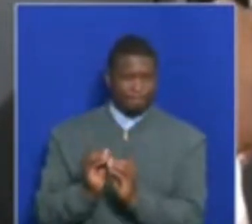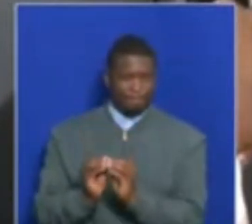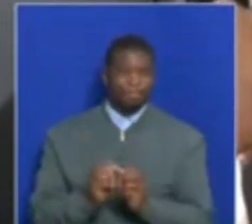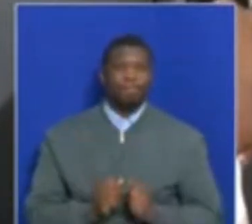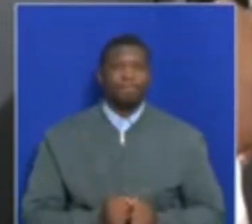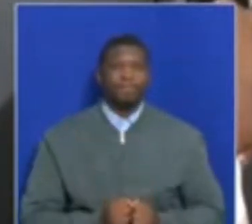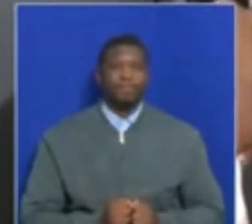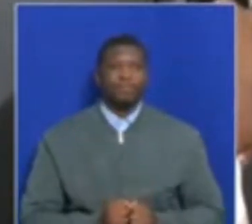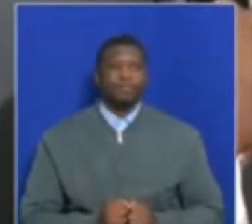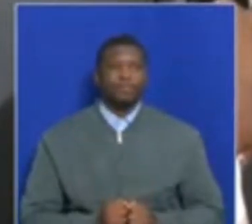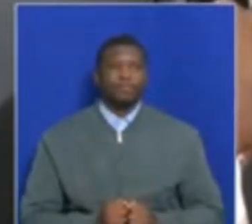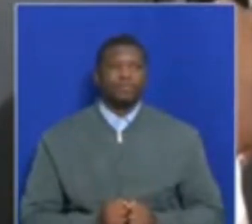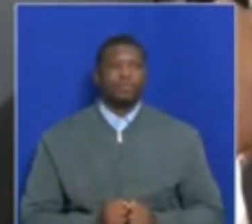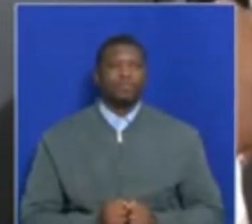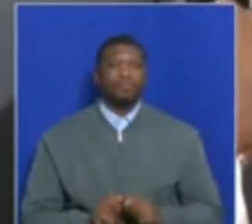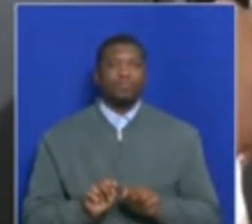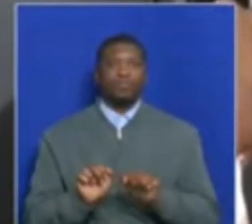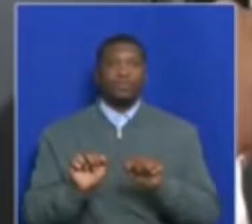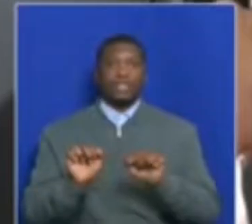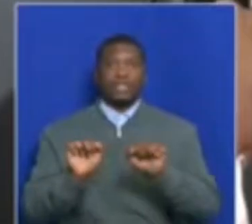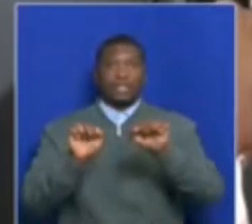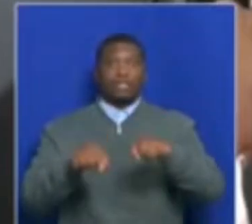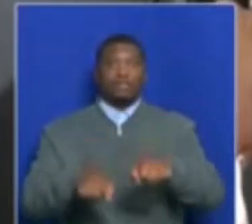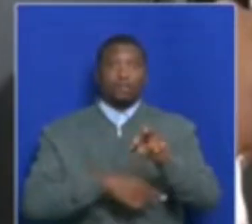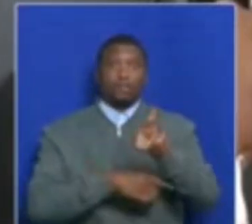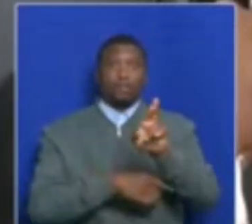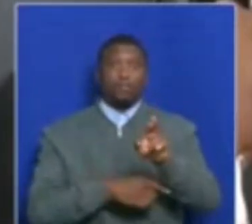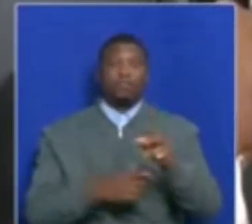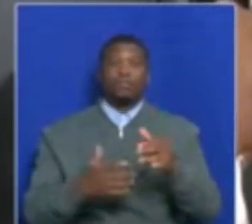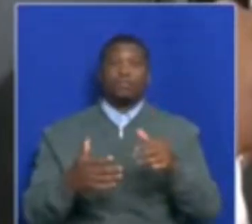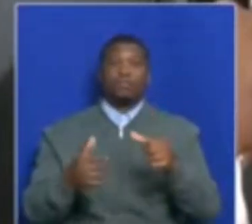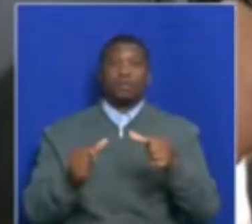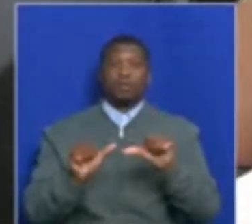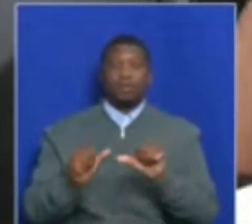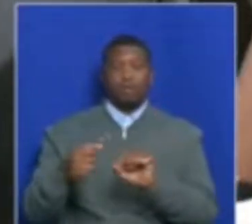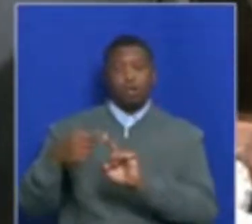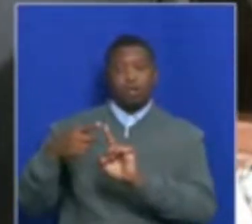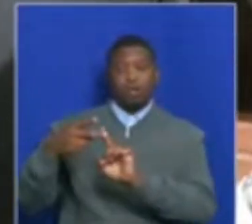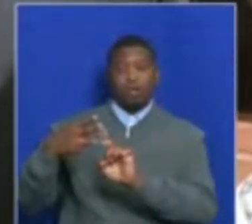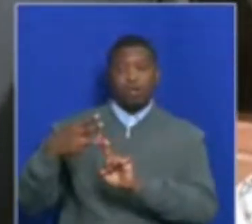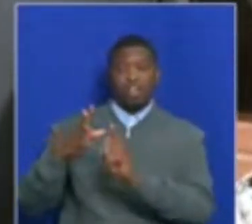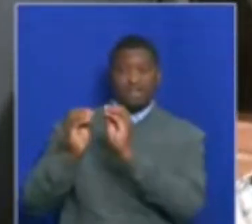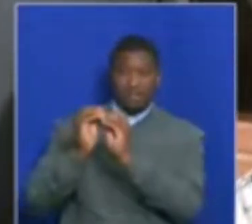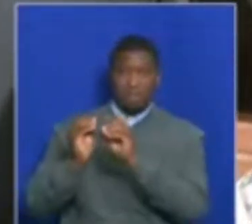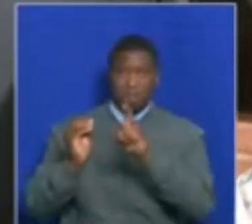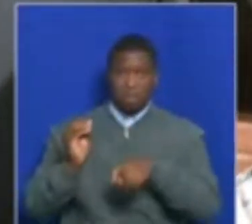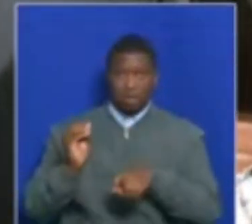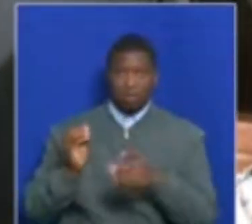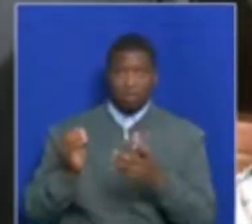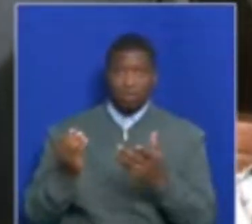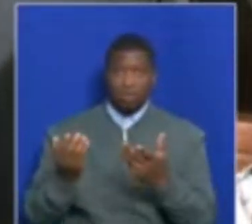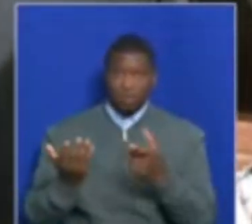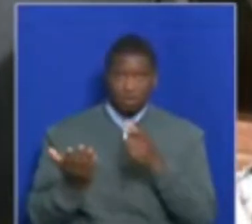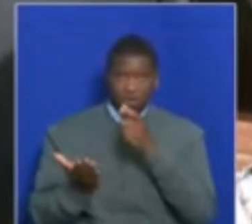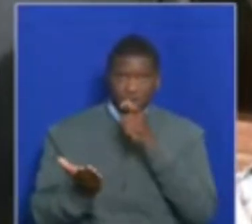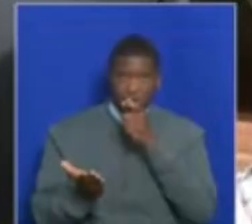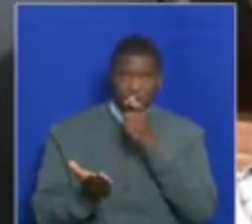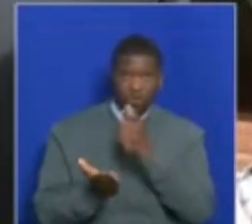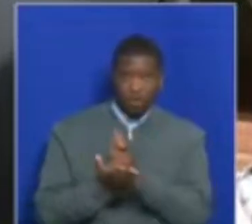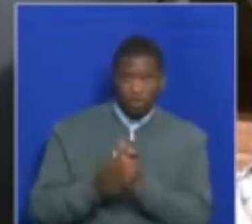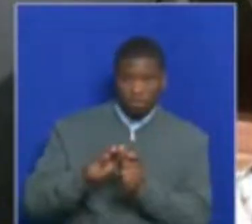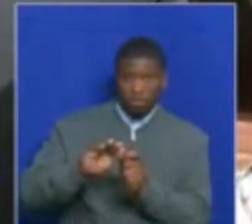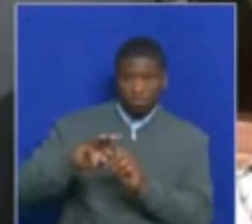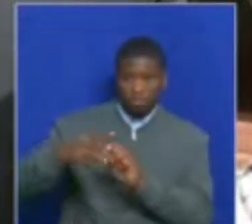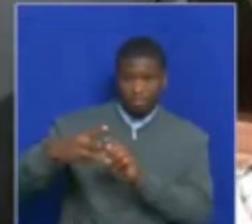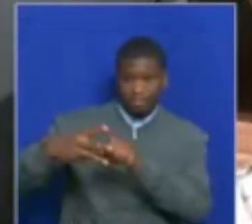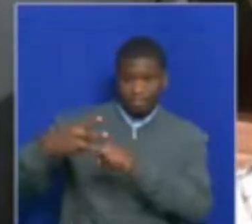that, yes, subject to those corrections, do you confirm that the contents of your